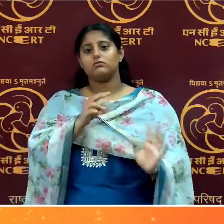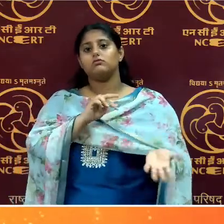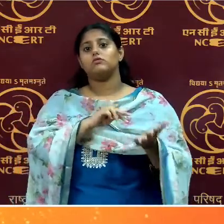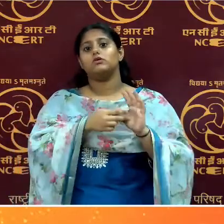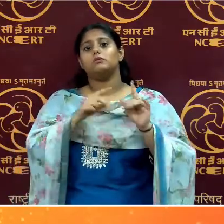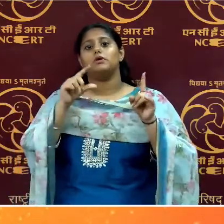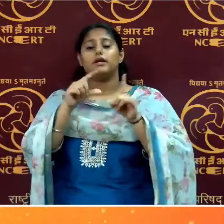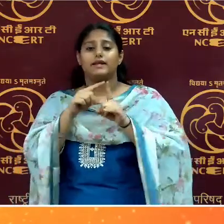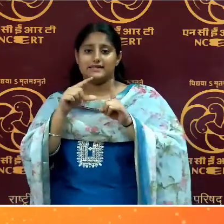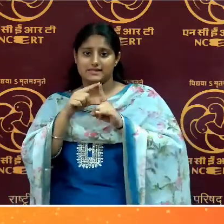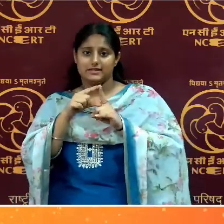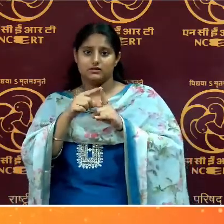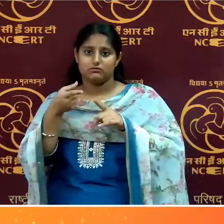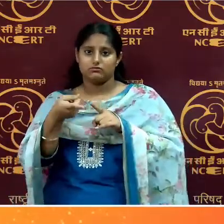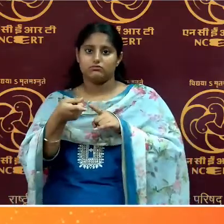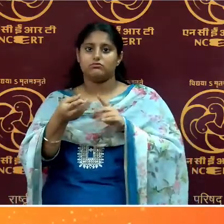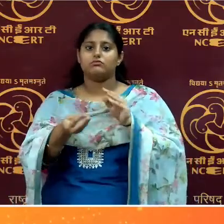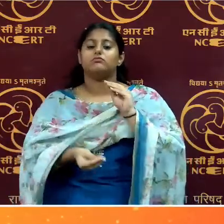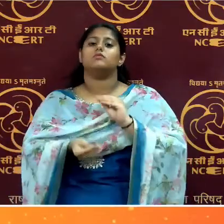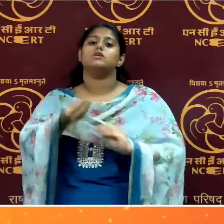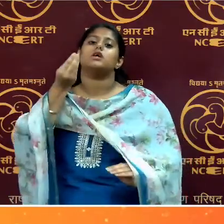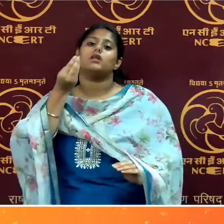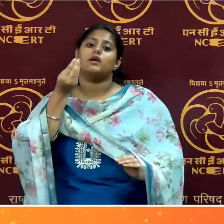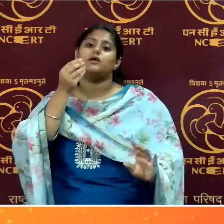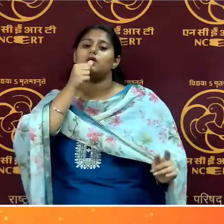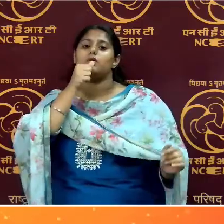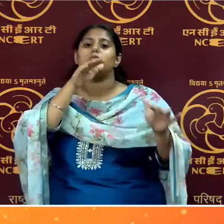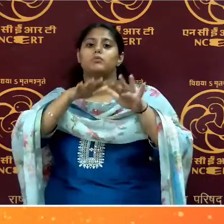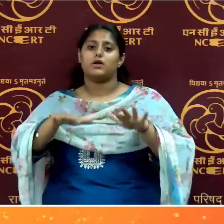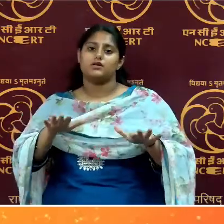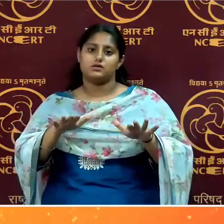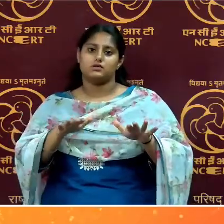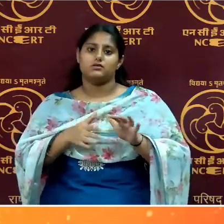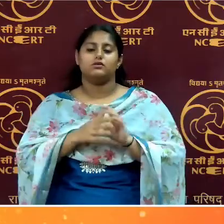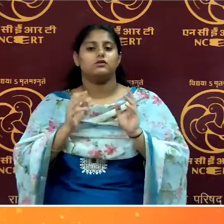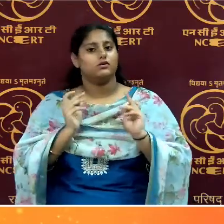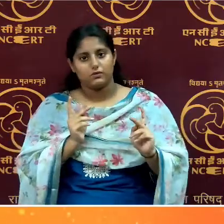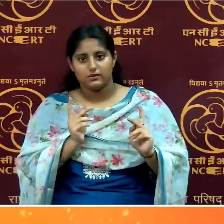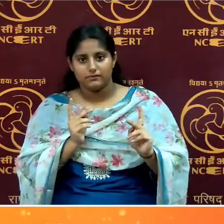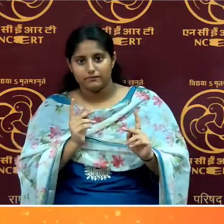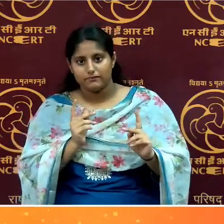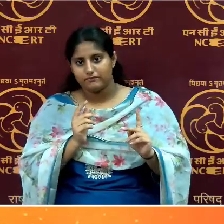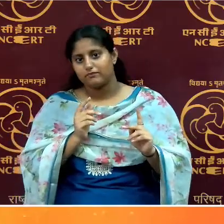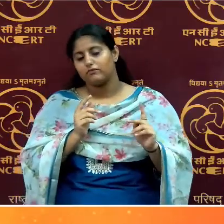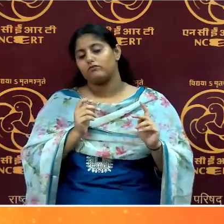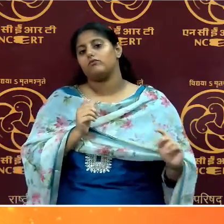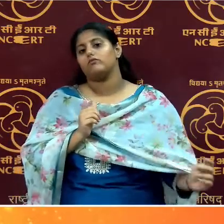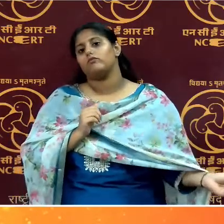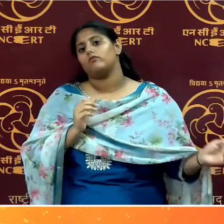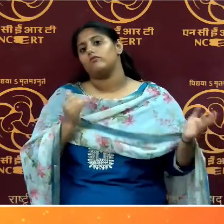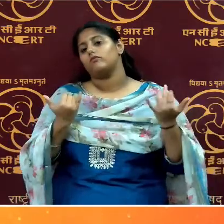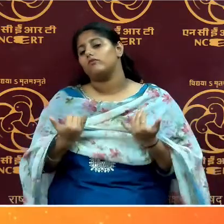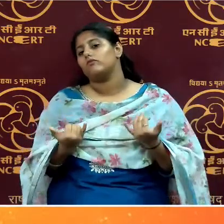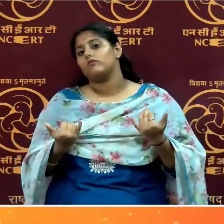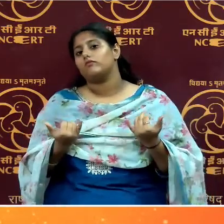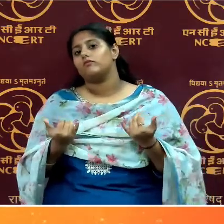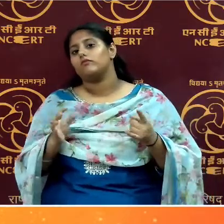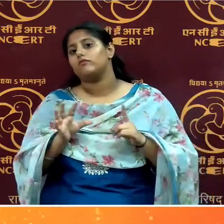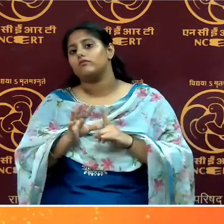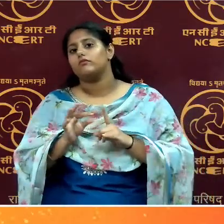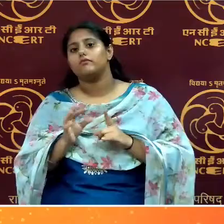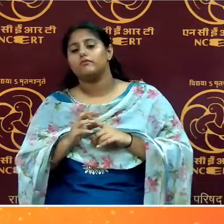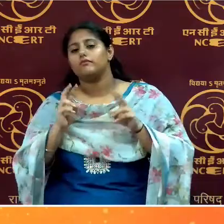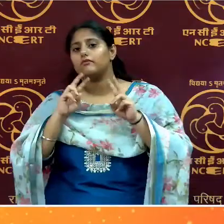the ring is more than that of water. Okay. Right? Now, what Archimedes has found